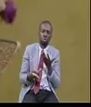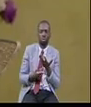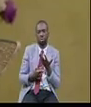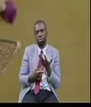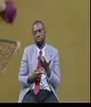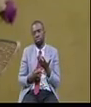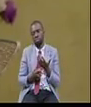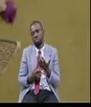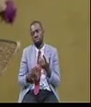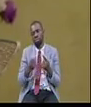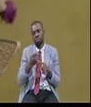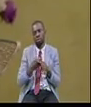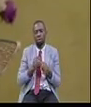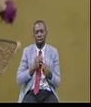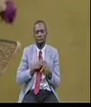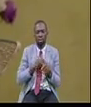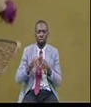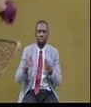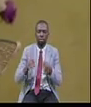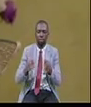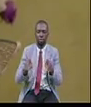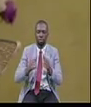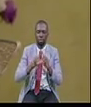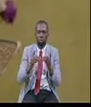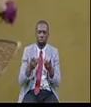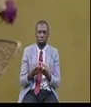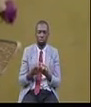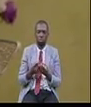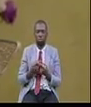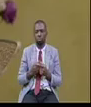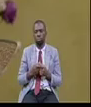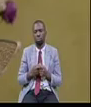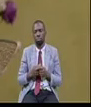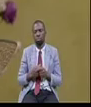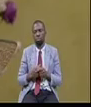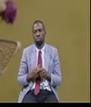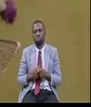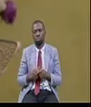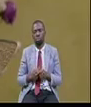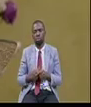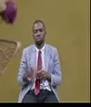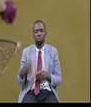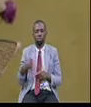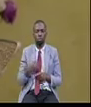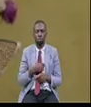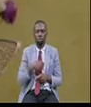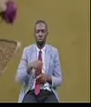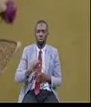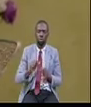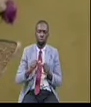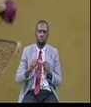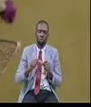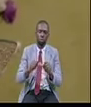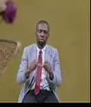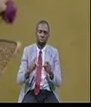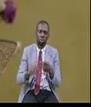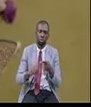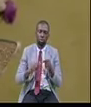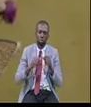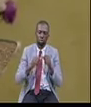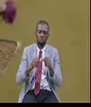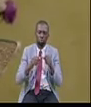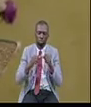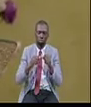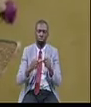been made available for use. We should also continue to intensify